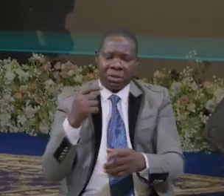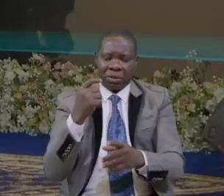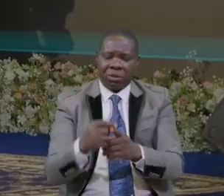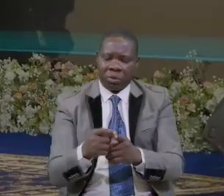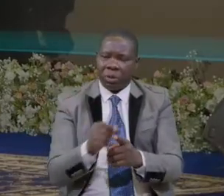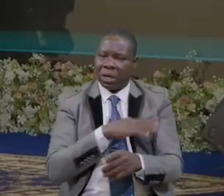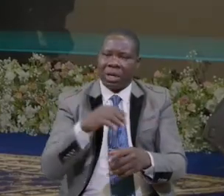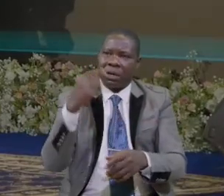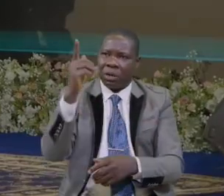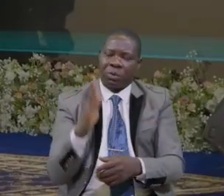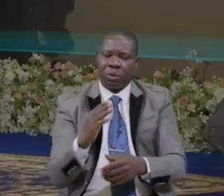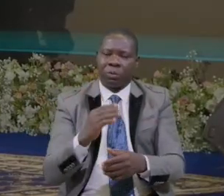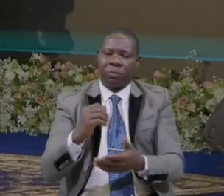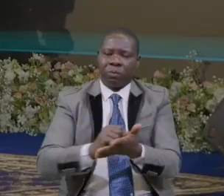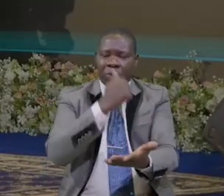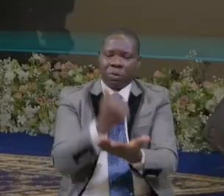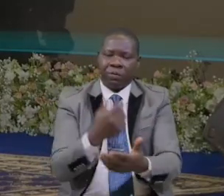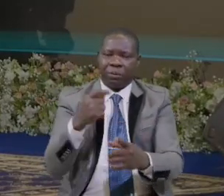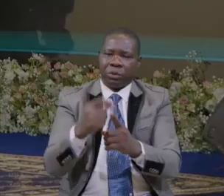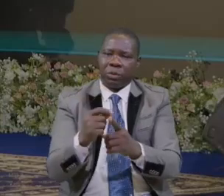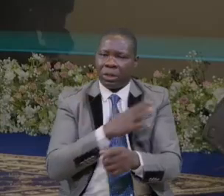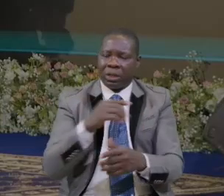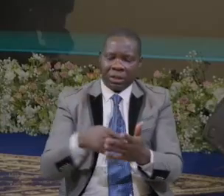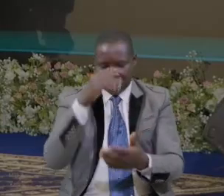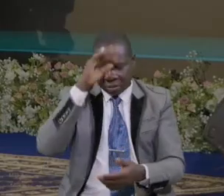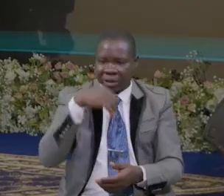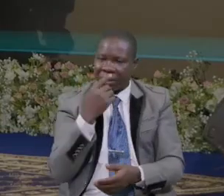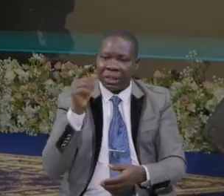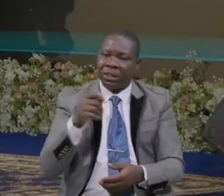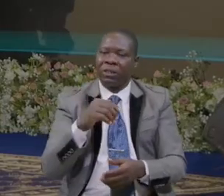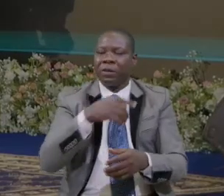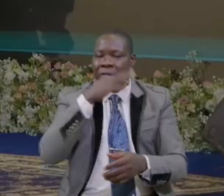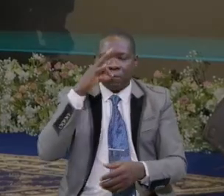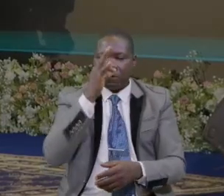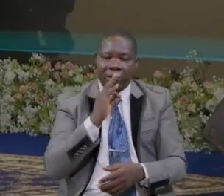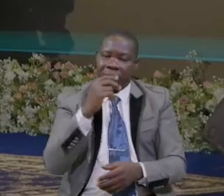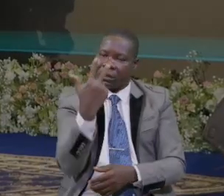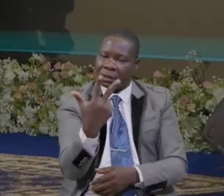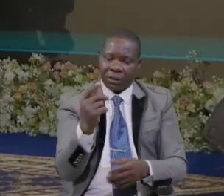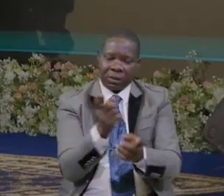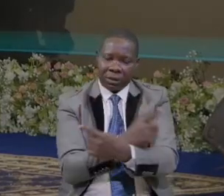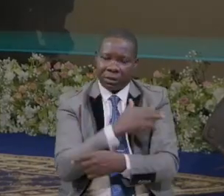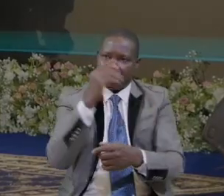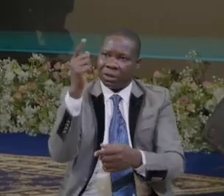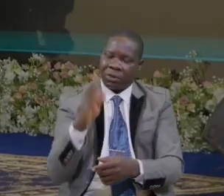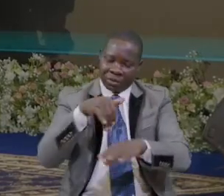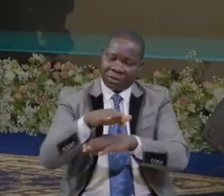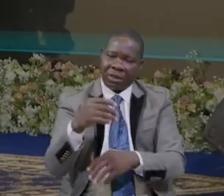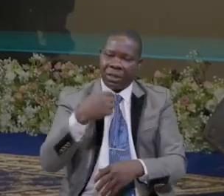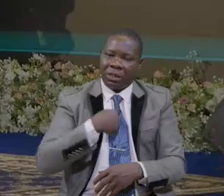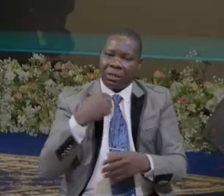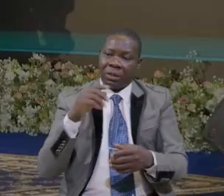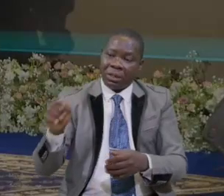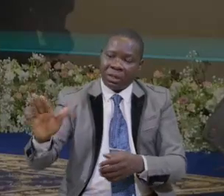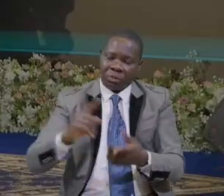this man said he fasted 3 days. And God sent him to me to tell me not